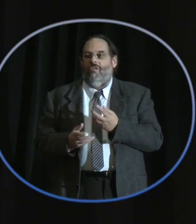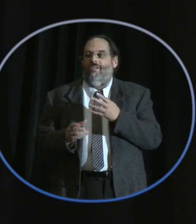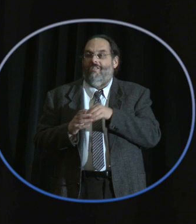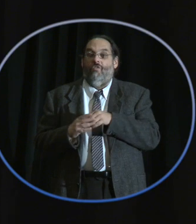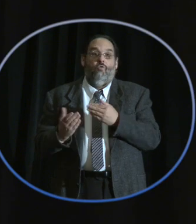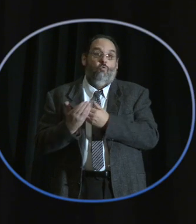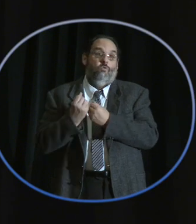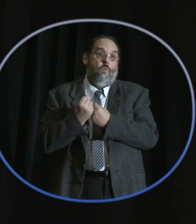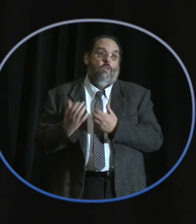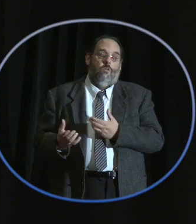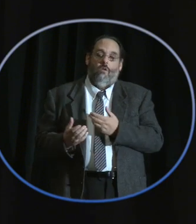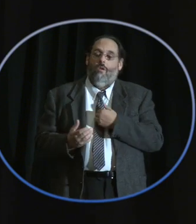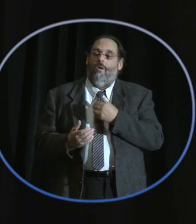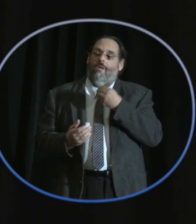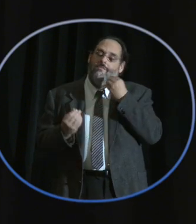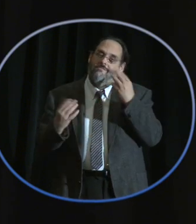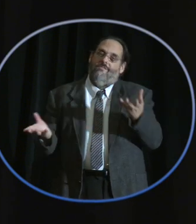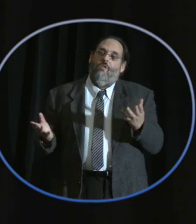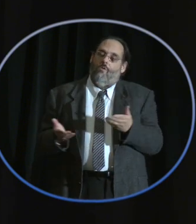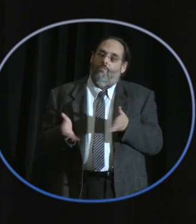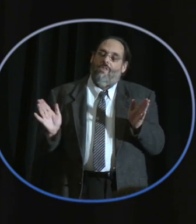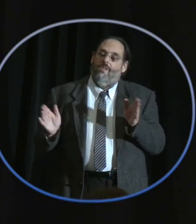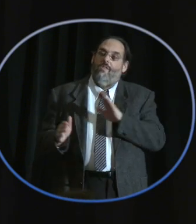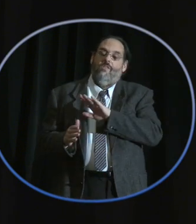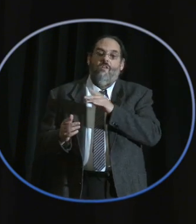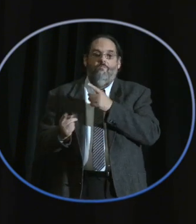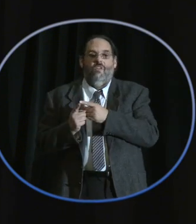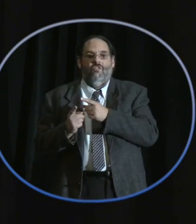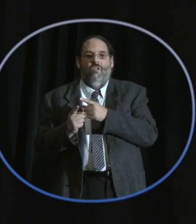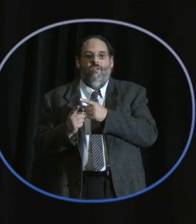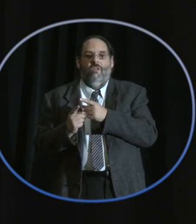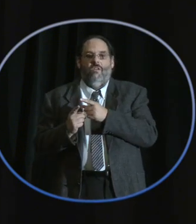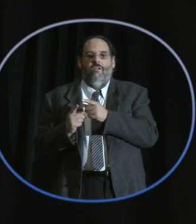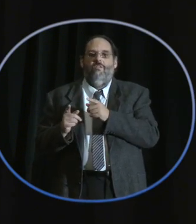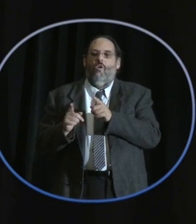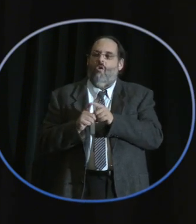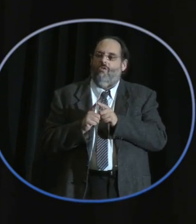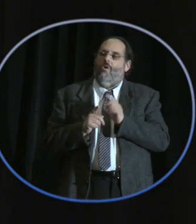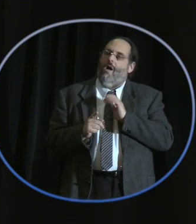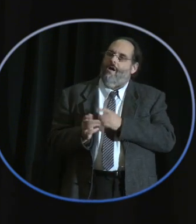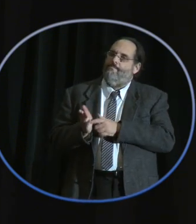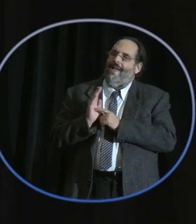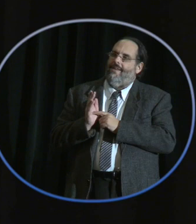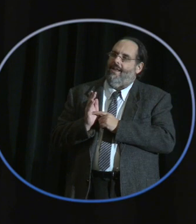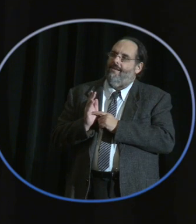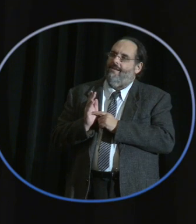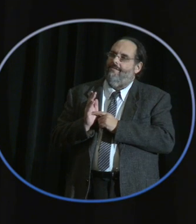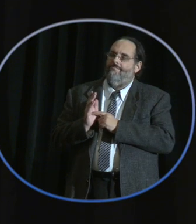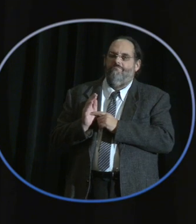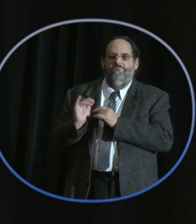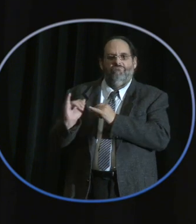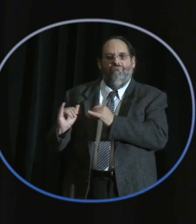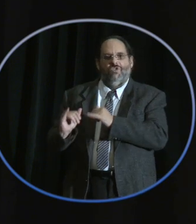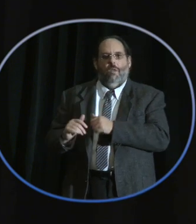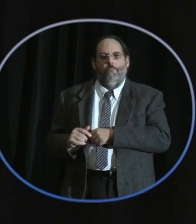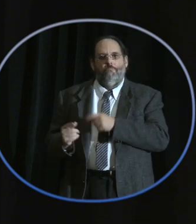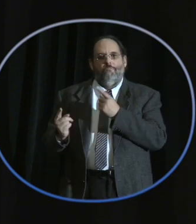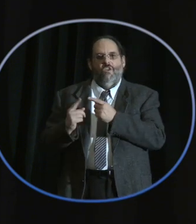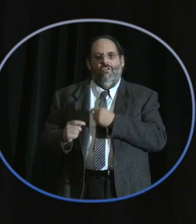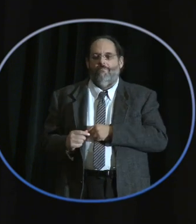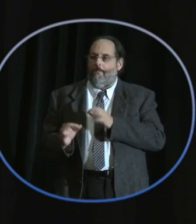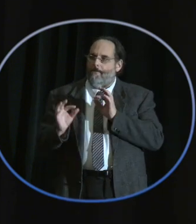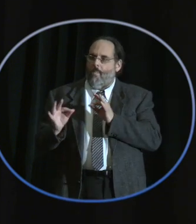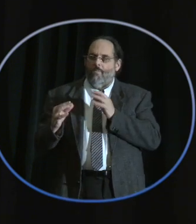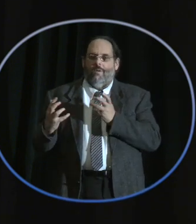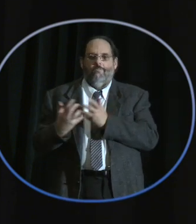new sponsor, and I just wanted to share publicly that their mission is our mandate, and their mandate is our mission. This is a perfect